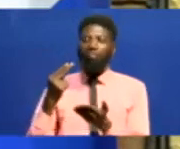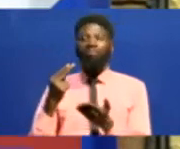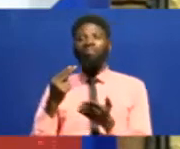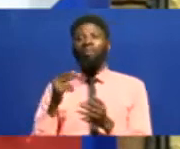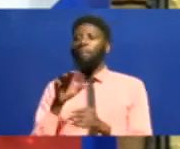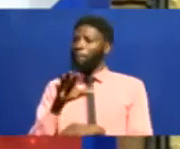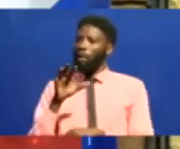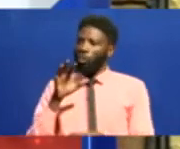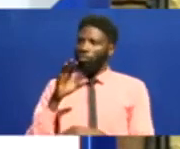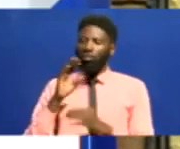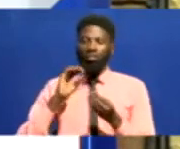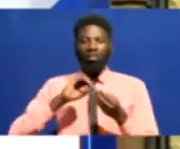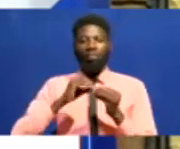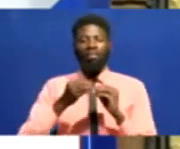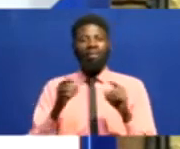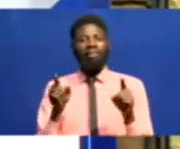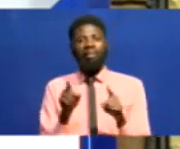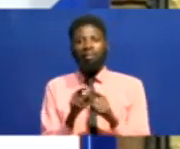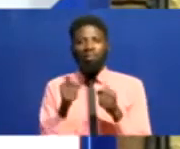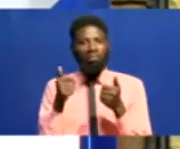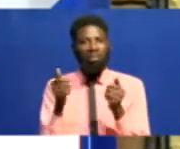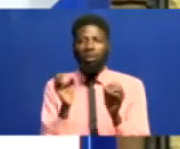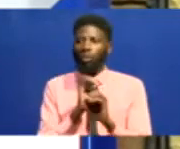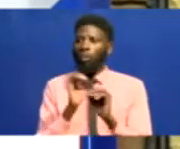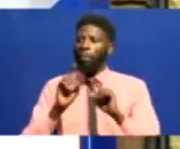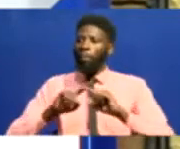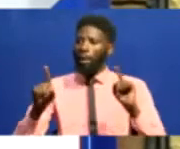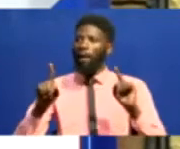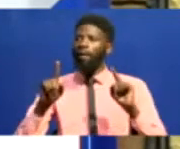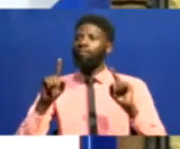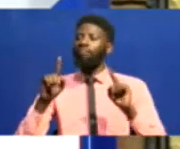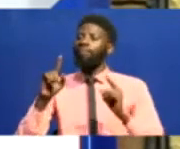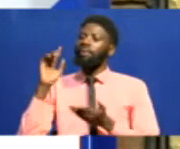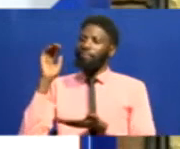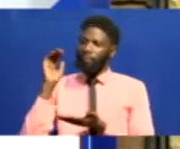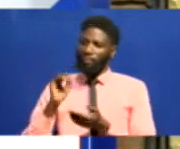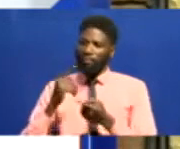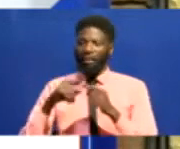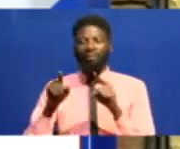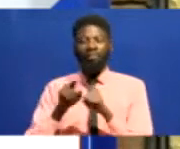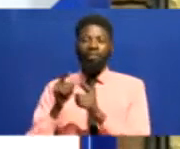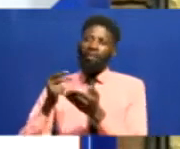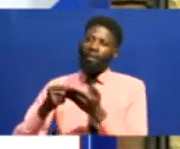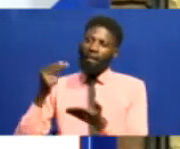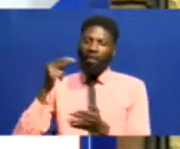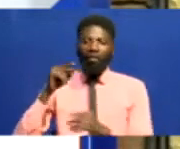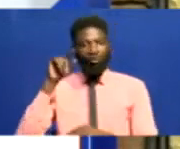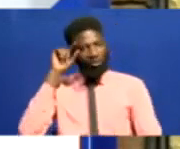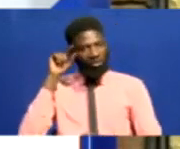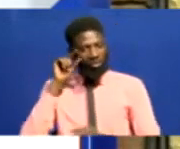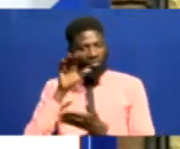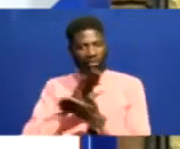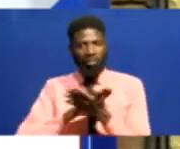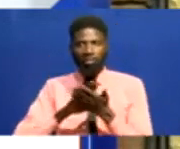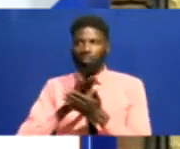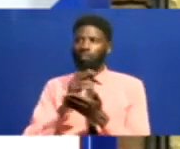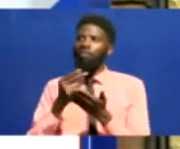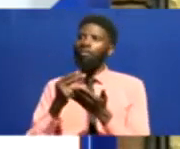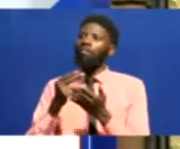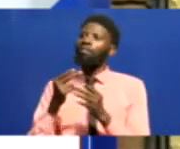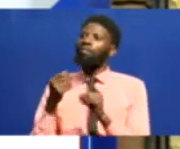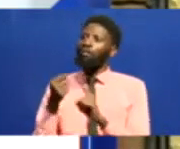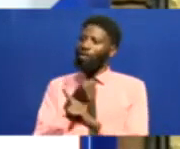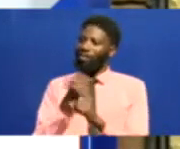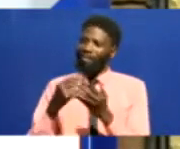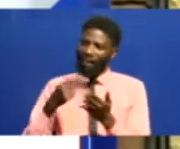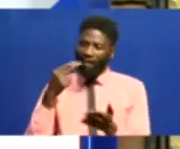So the statistics still not good, although we are, it is coming down, but still it's very high. Gender-based violence is still very high.